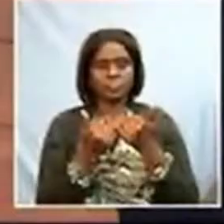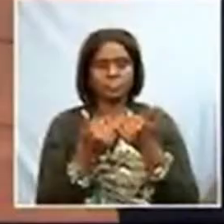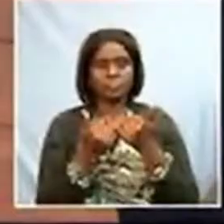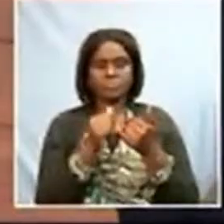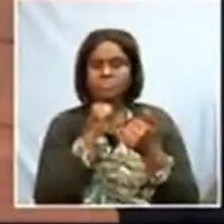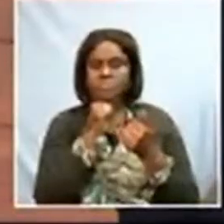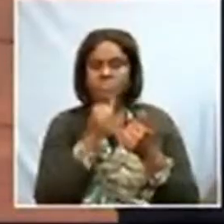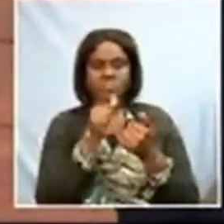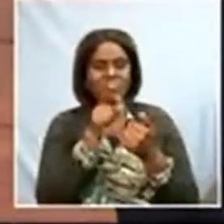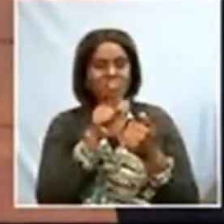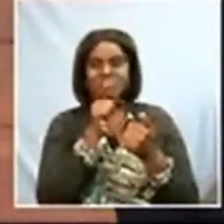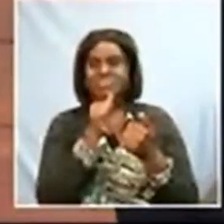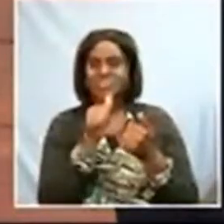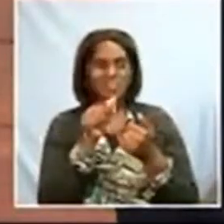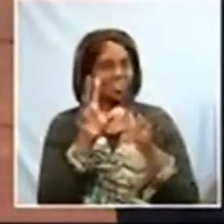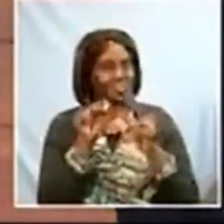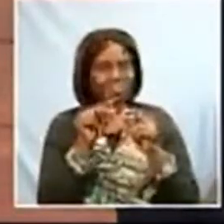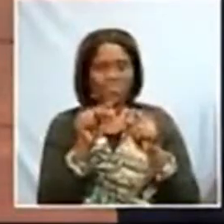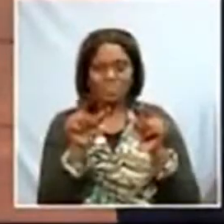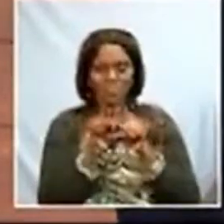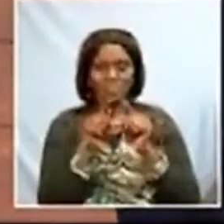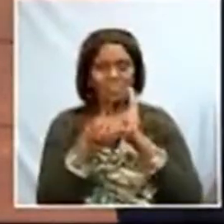does not actually